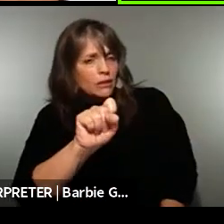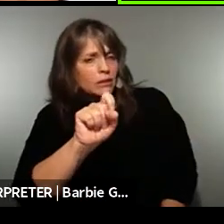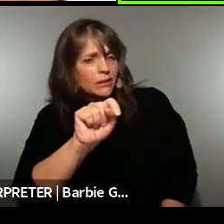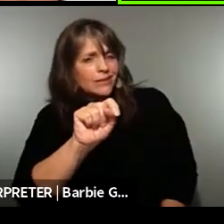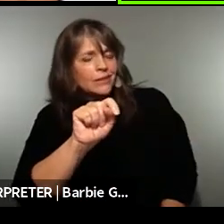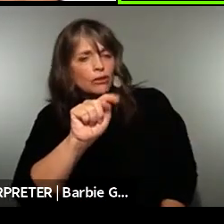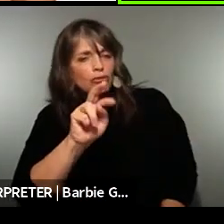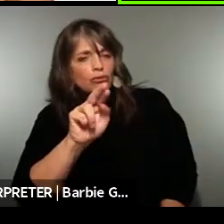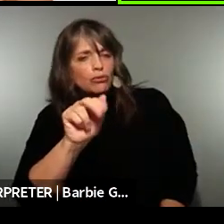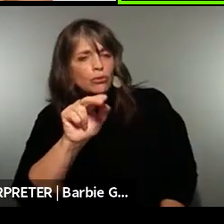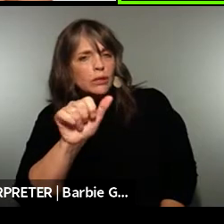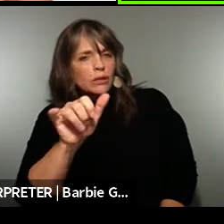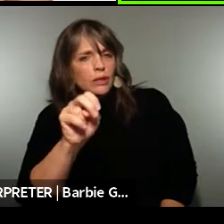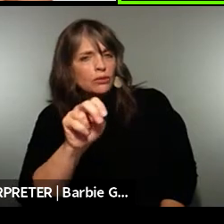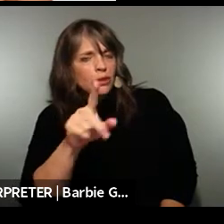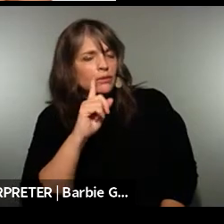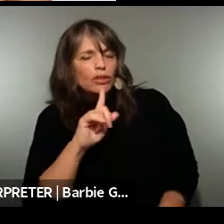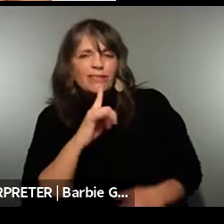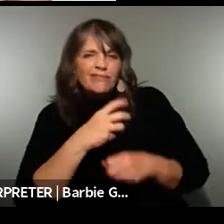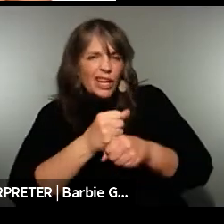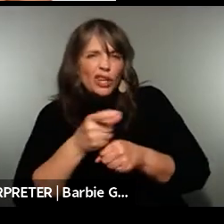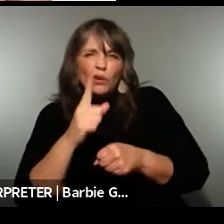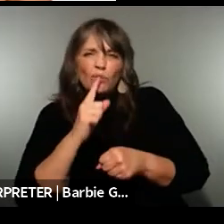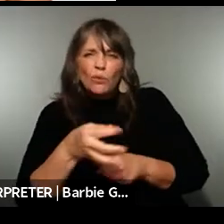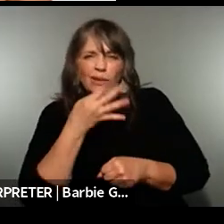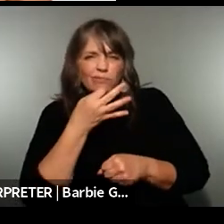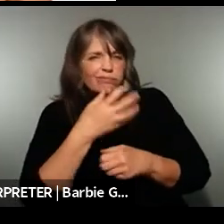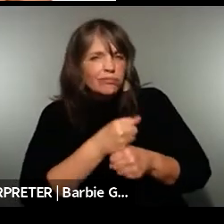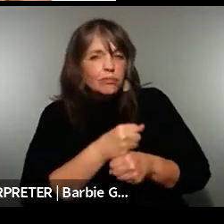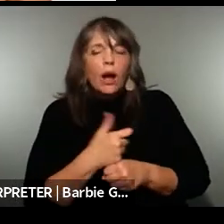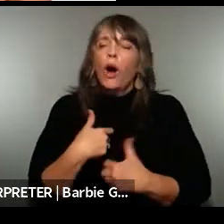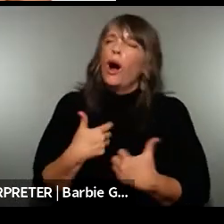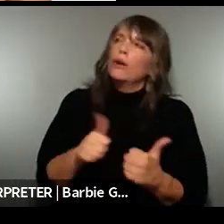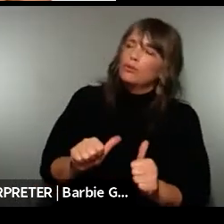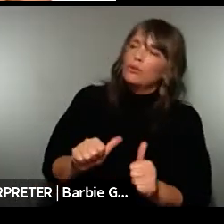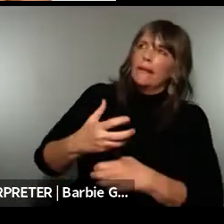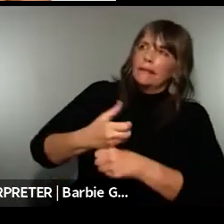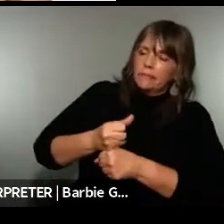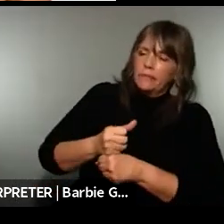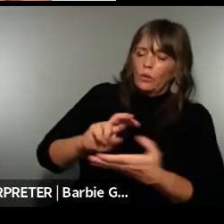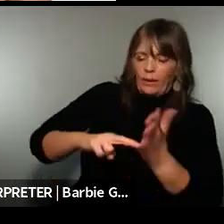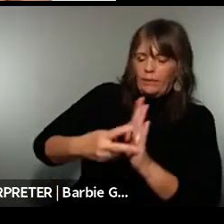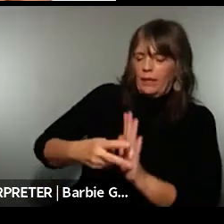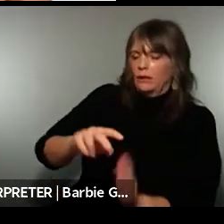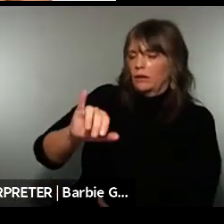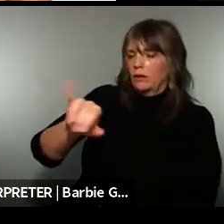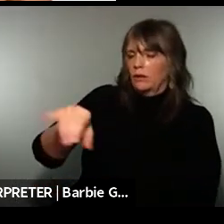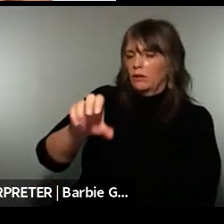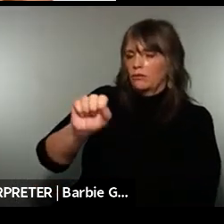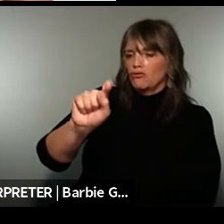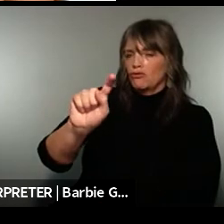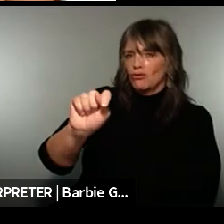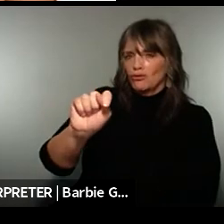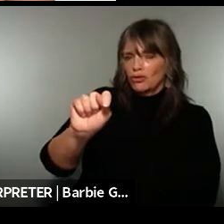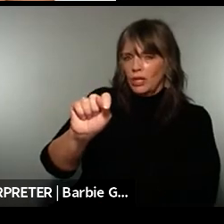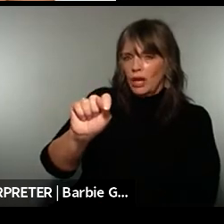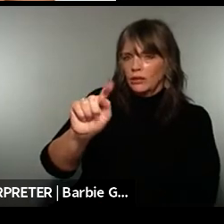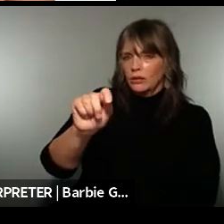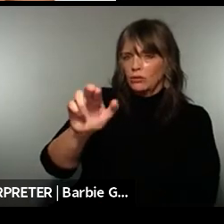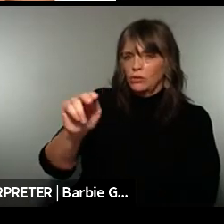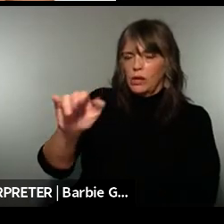In a nutshell, you're very good at nutshells. Okay, I'm gonna try a nutshell. It's but like disclaimer, nutshelling a just transition is a